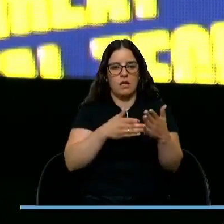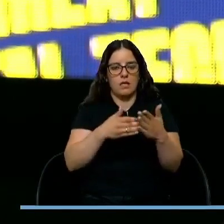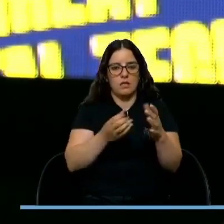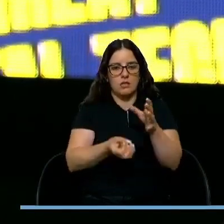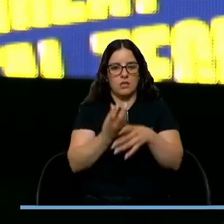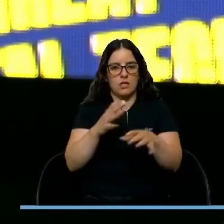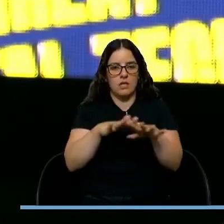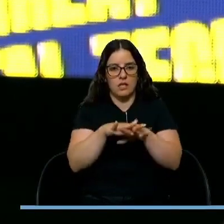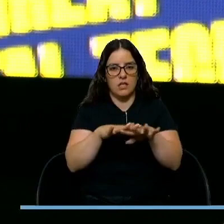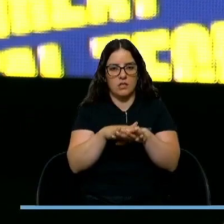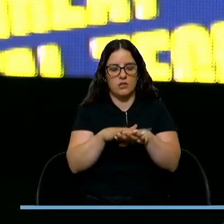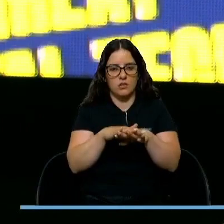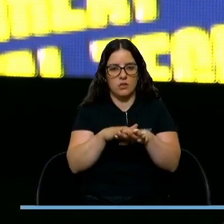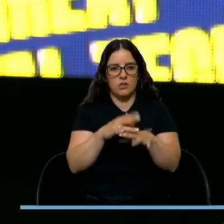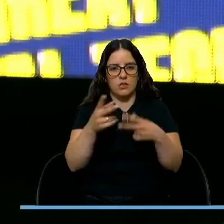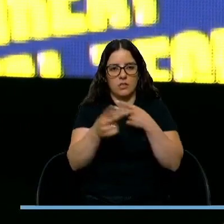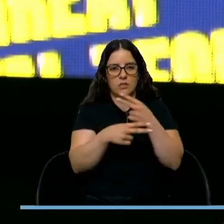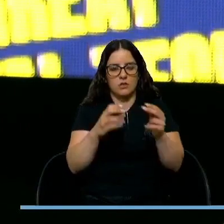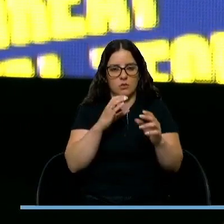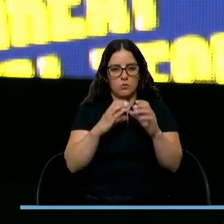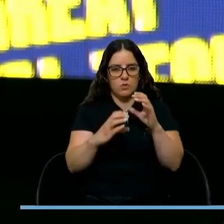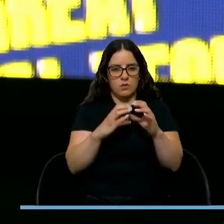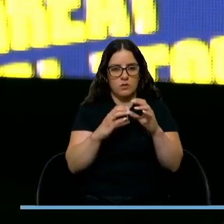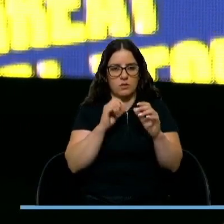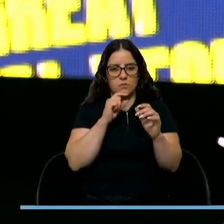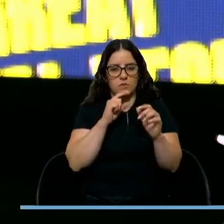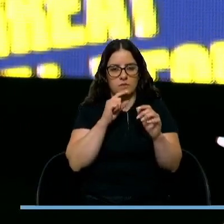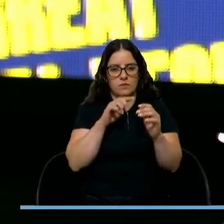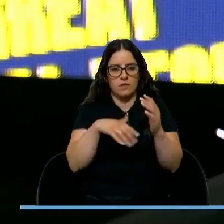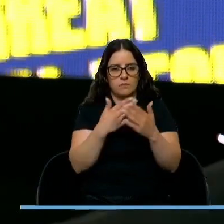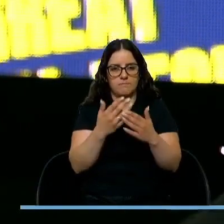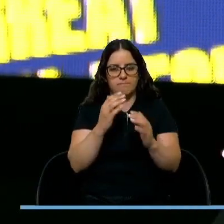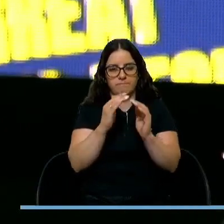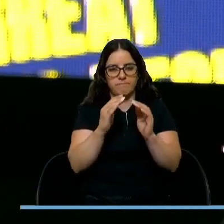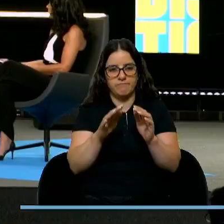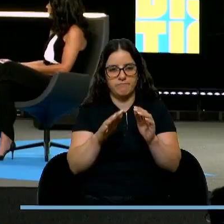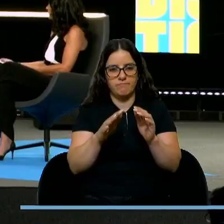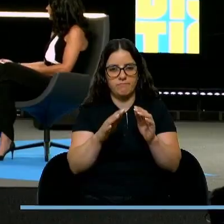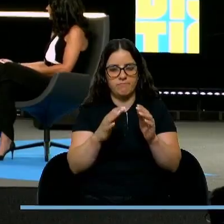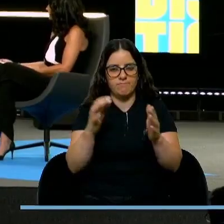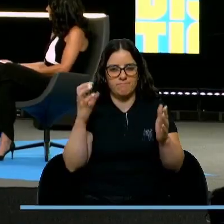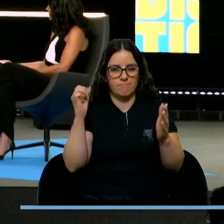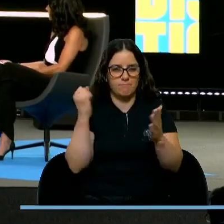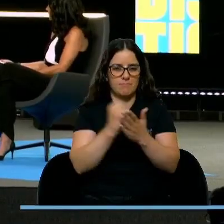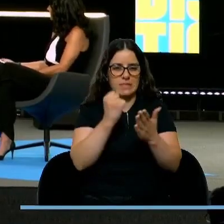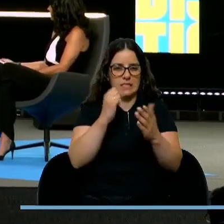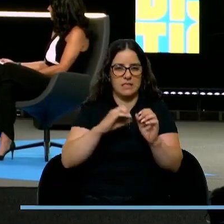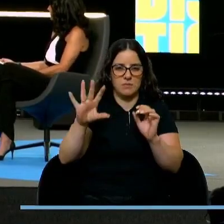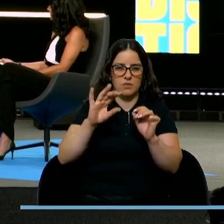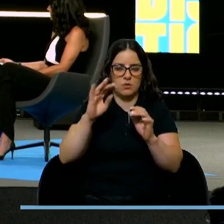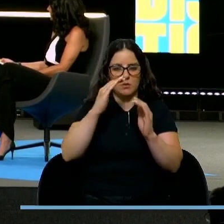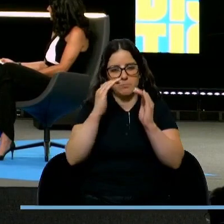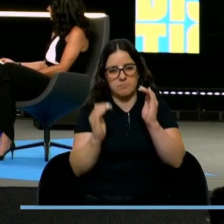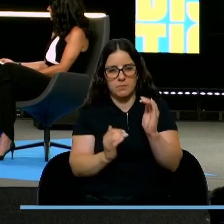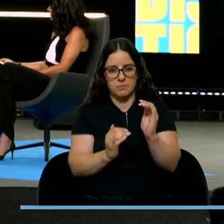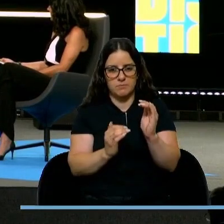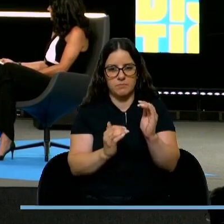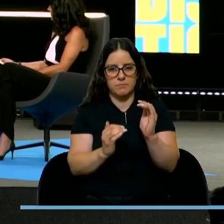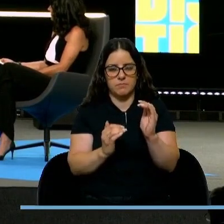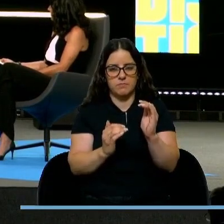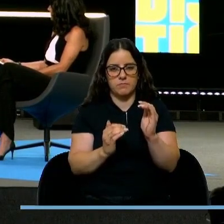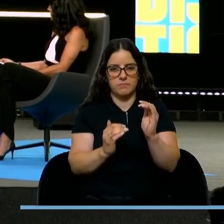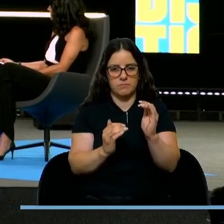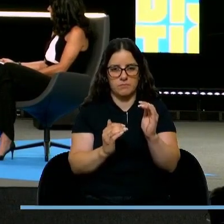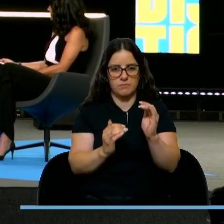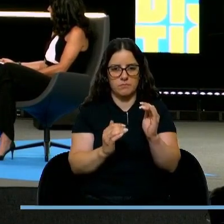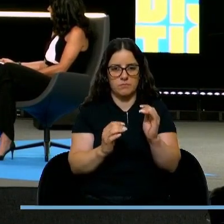there are critical communication networks. They can reduce their emissions